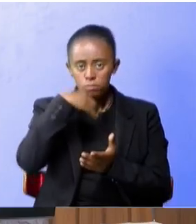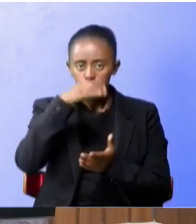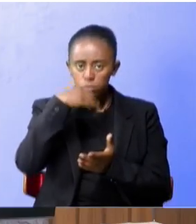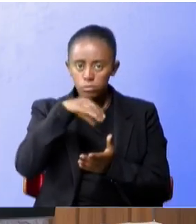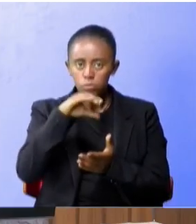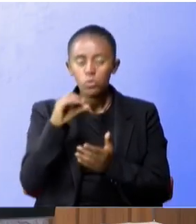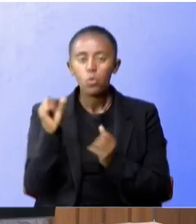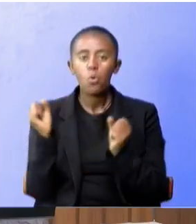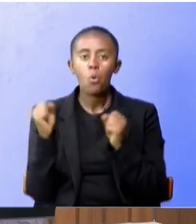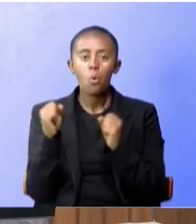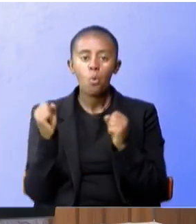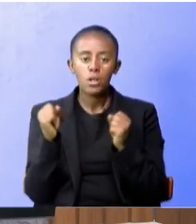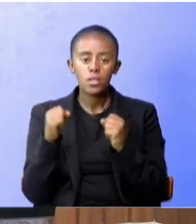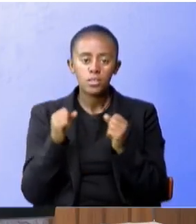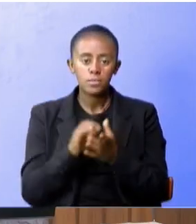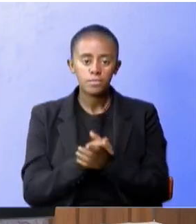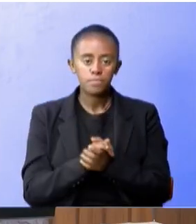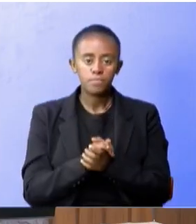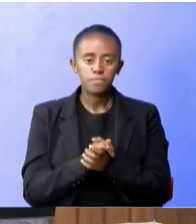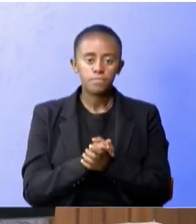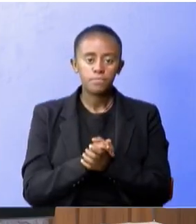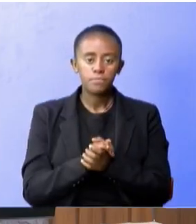cold,